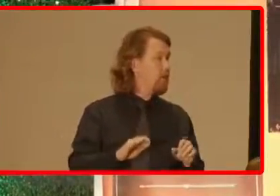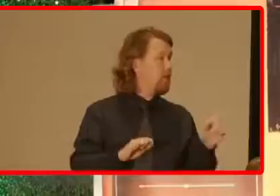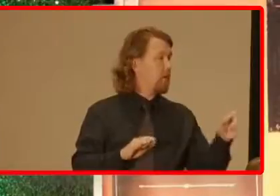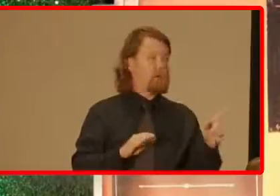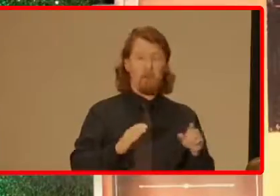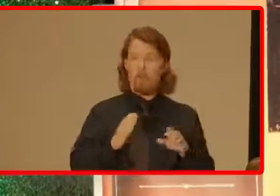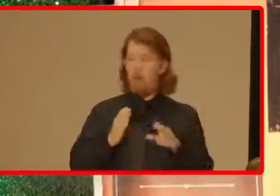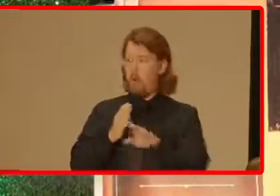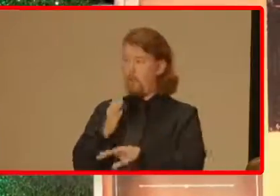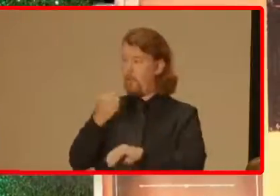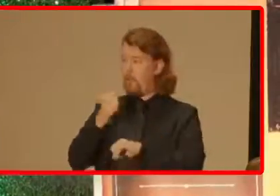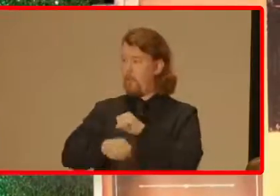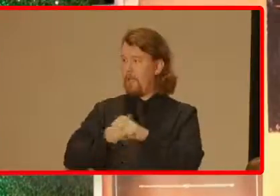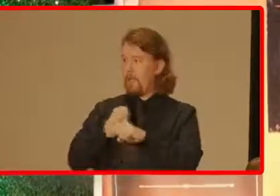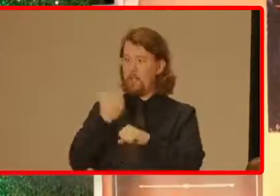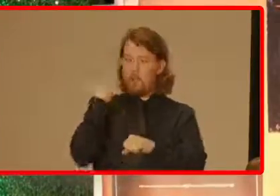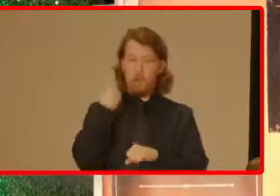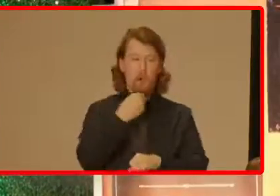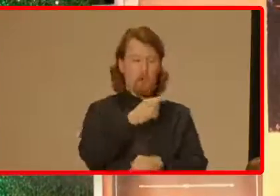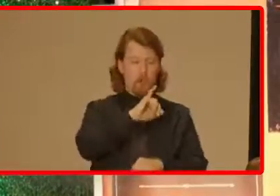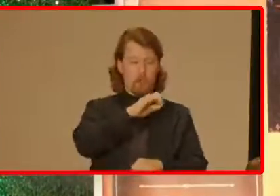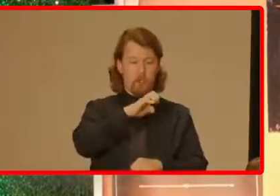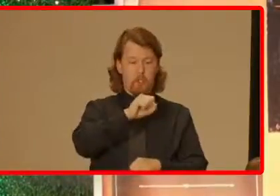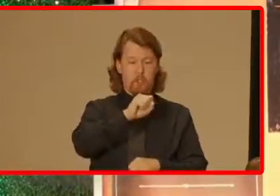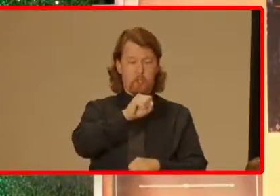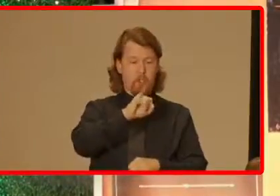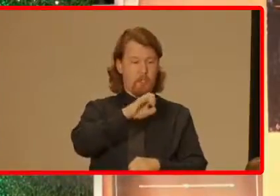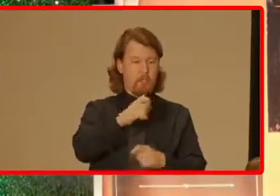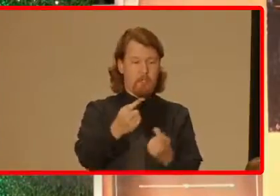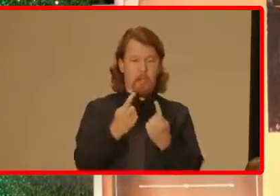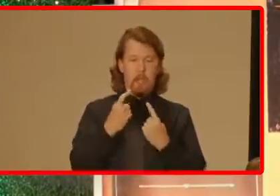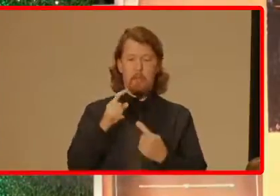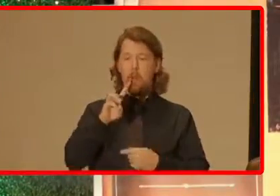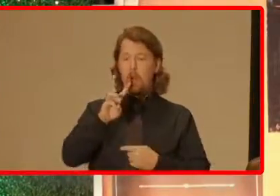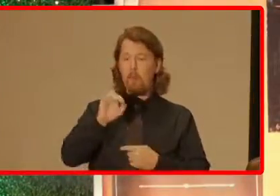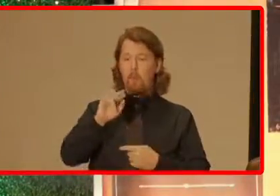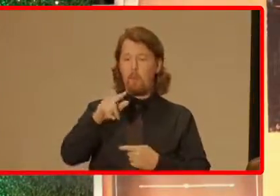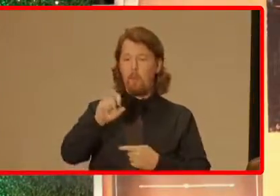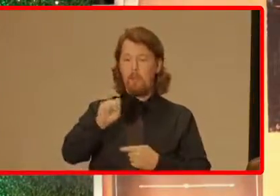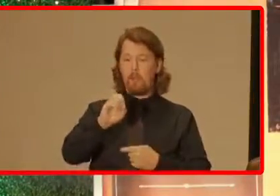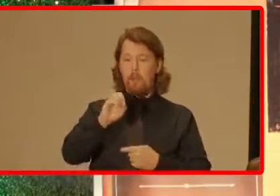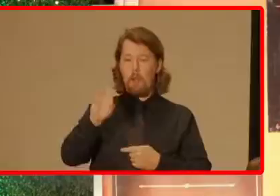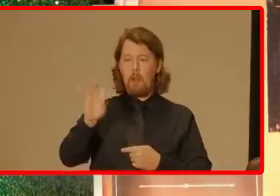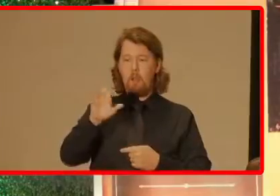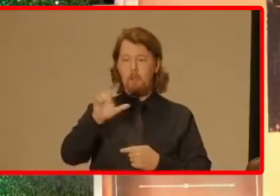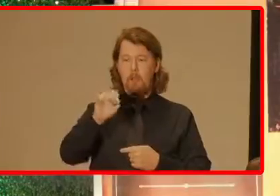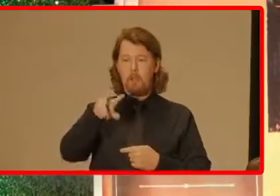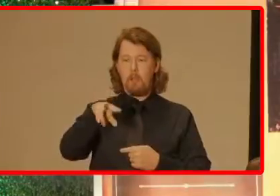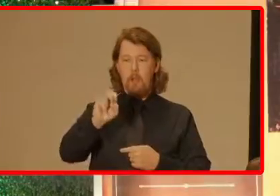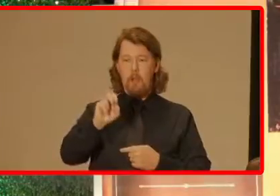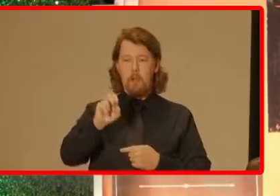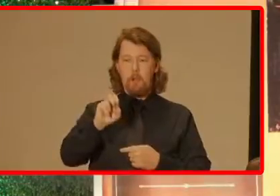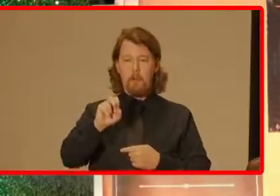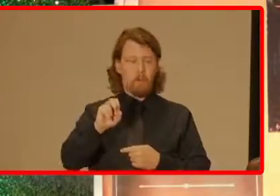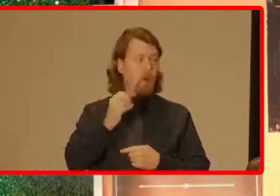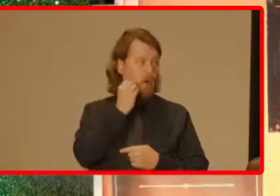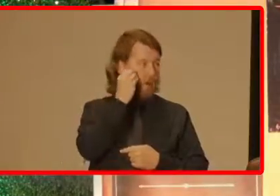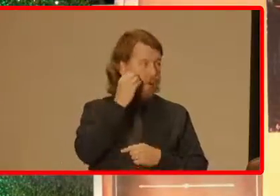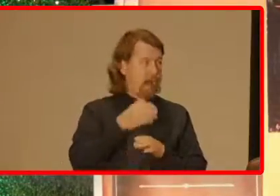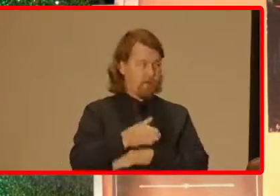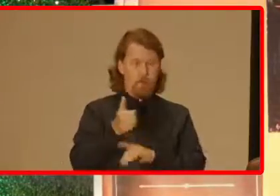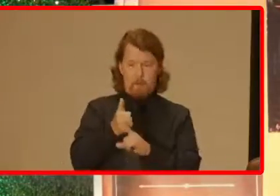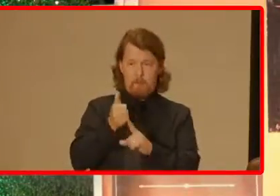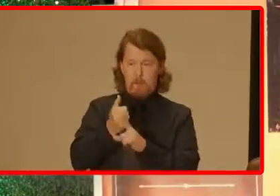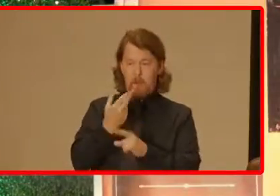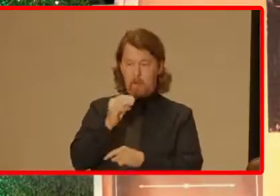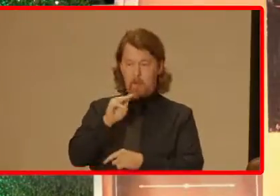ago, Jesse came to the Wings of Love group home after being homeless. Working with this care